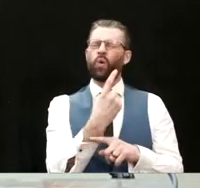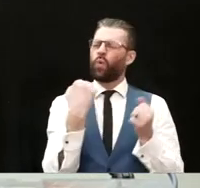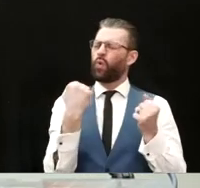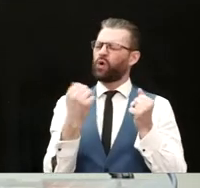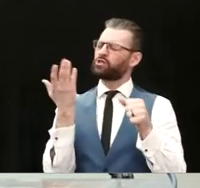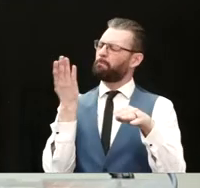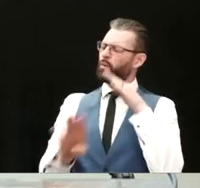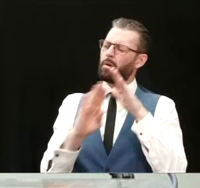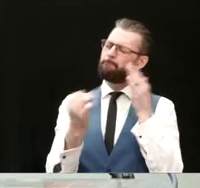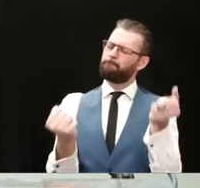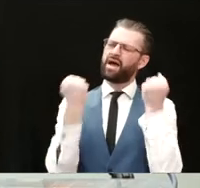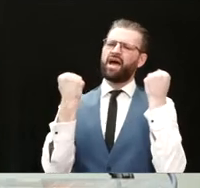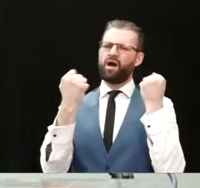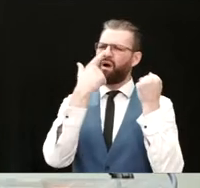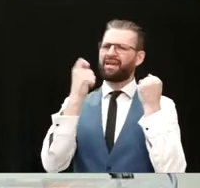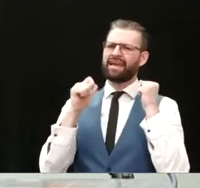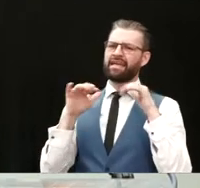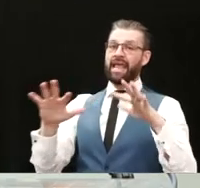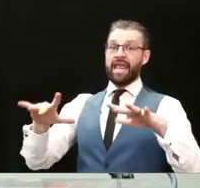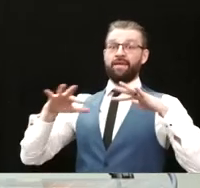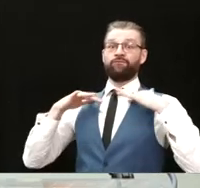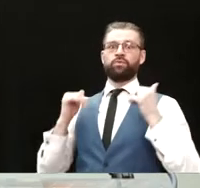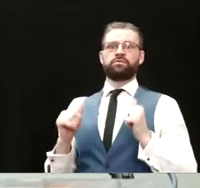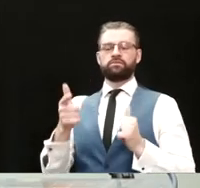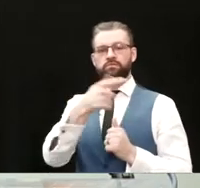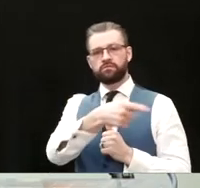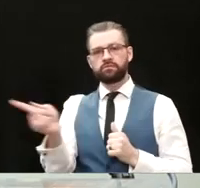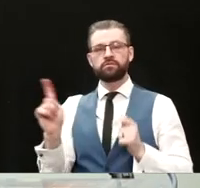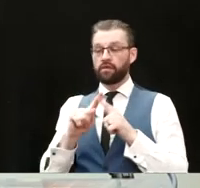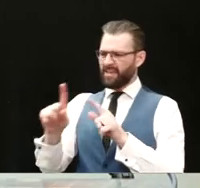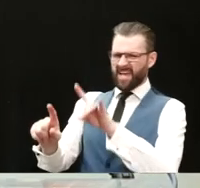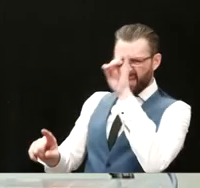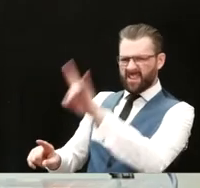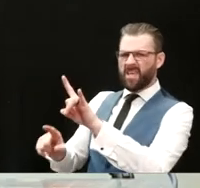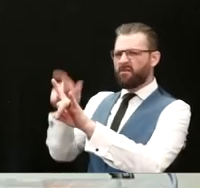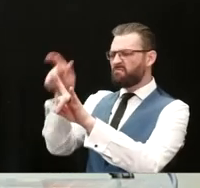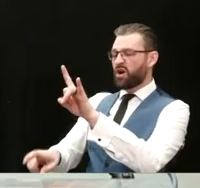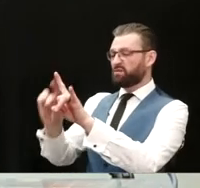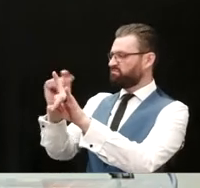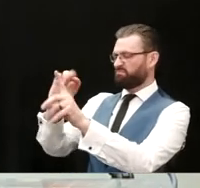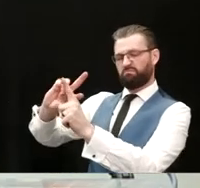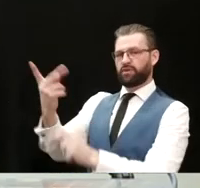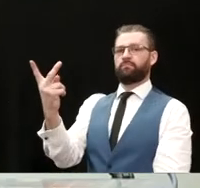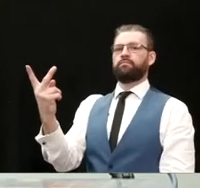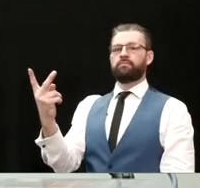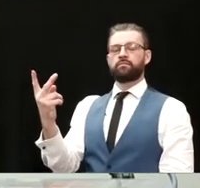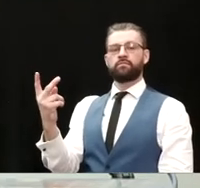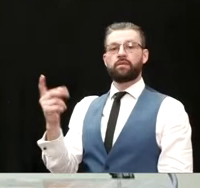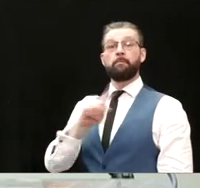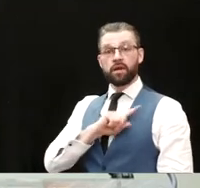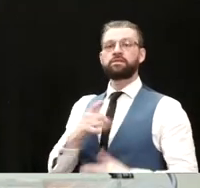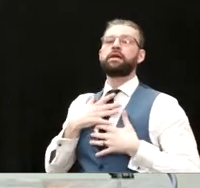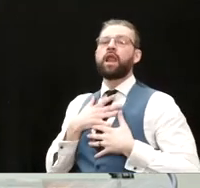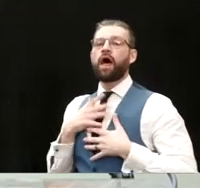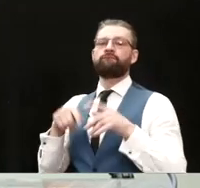and its ability to influence people. This evil person transformed in front of me because of his love for